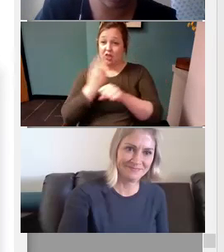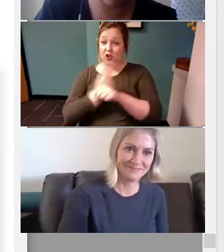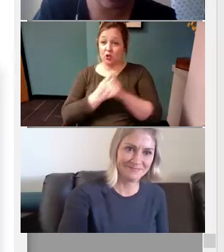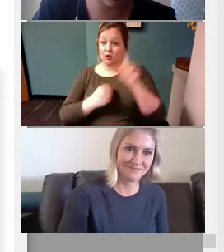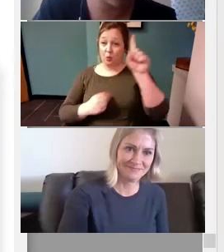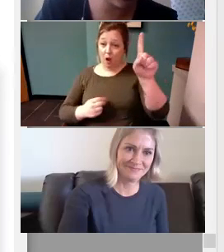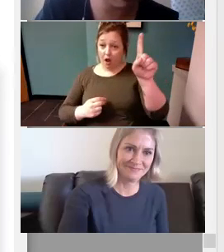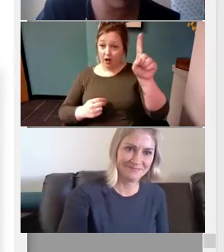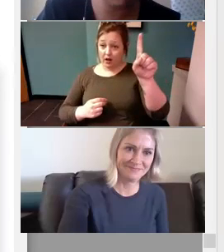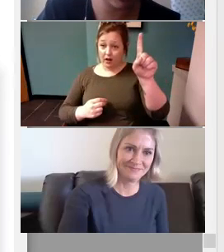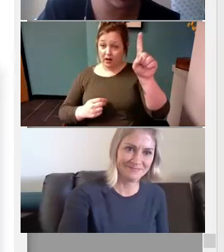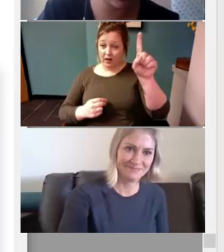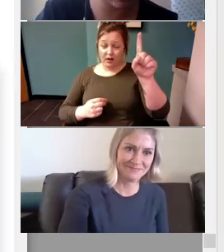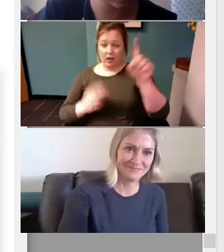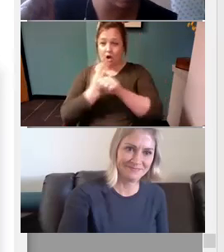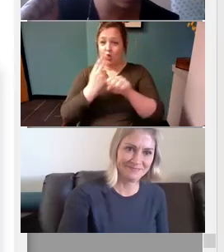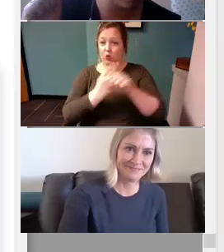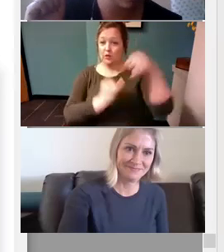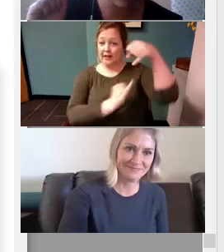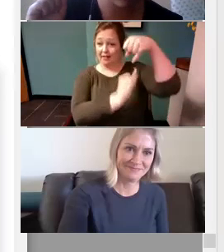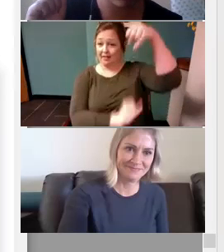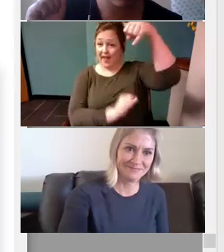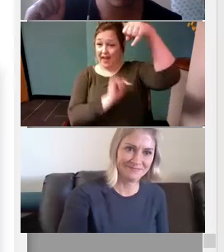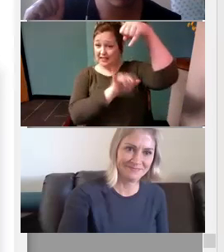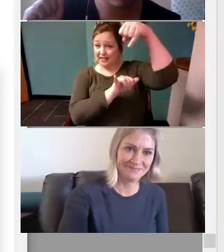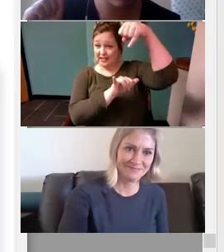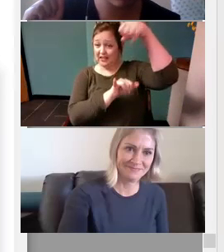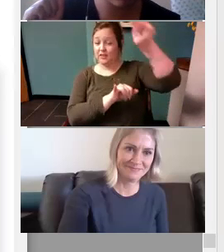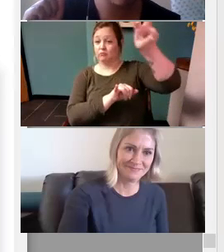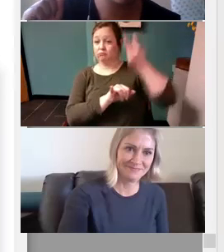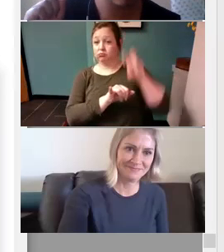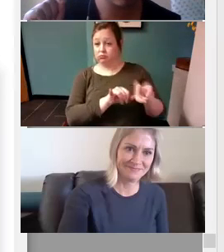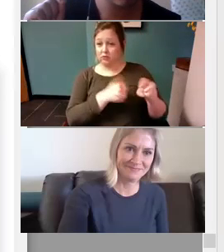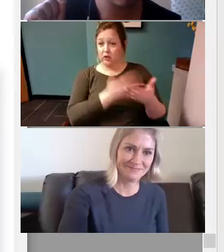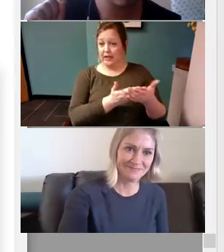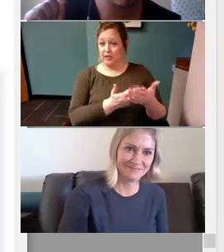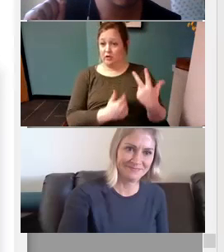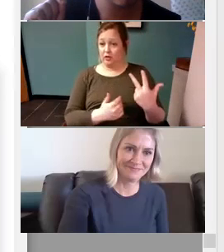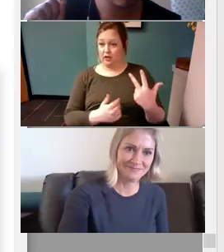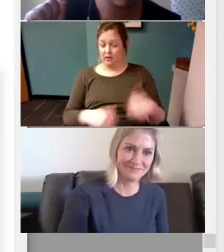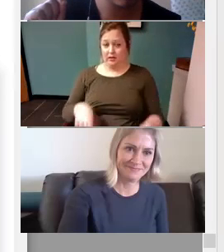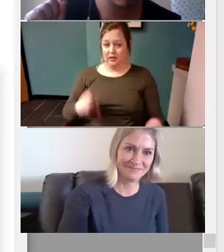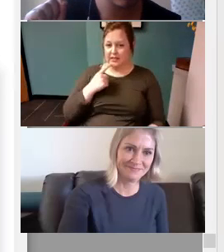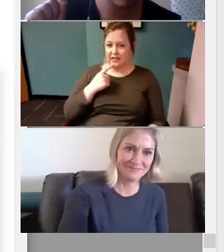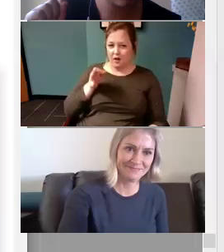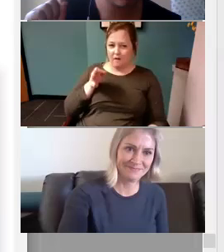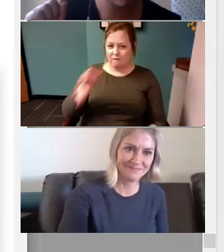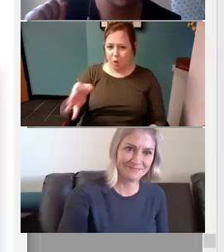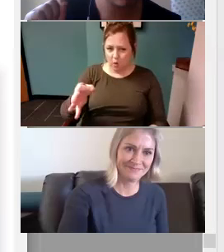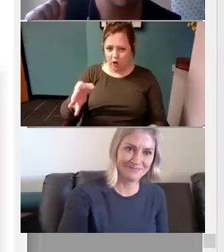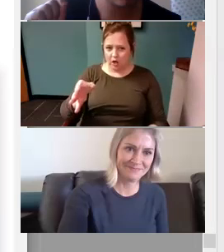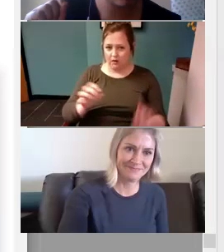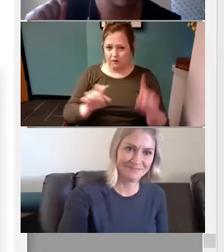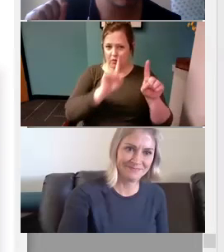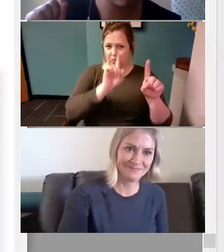Does this sort of hand-drawn example make sense till now? So we have a forward edge from 1 to 4 and then a back edge from